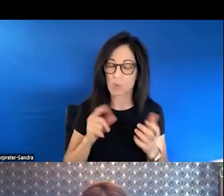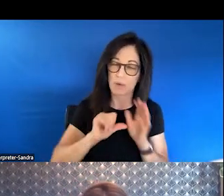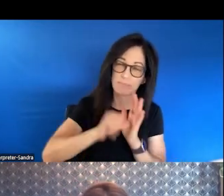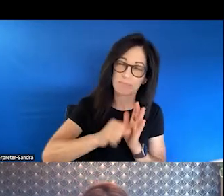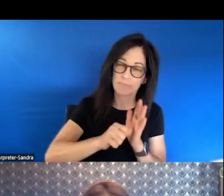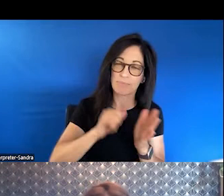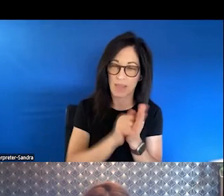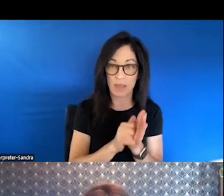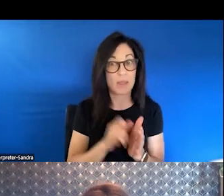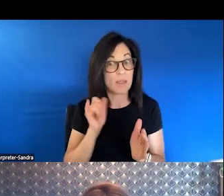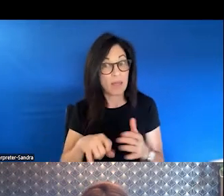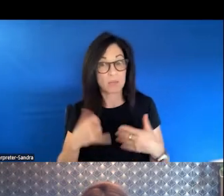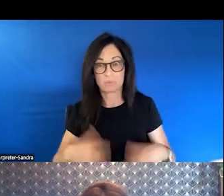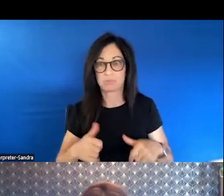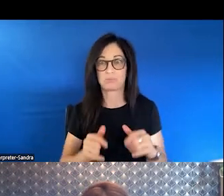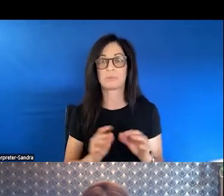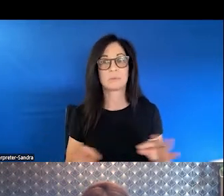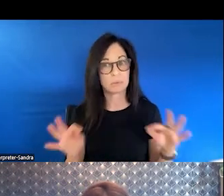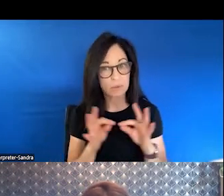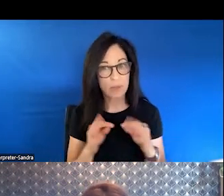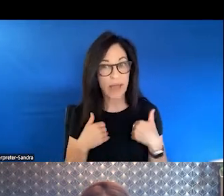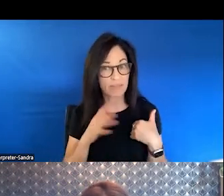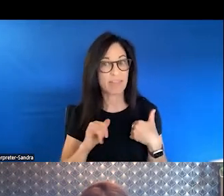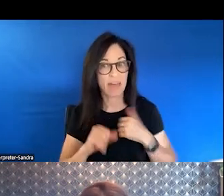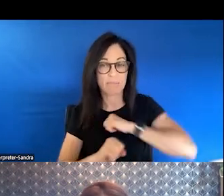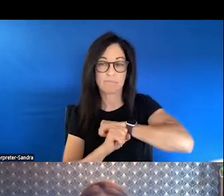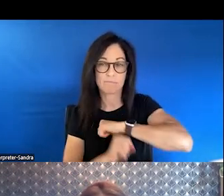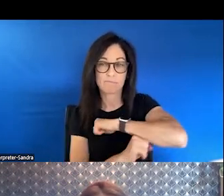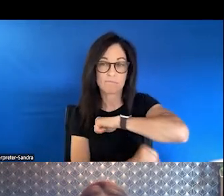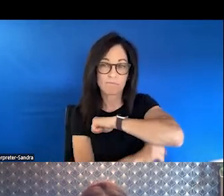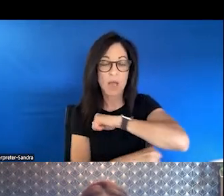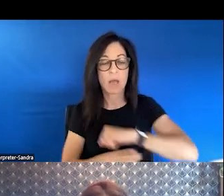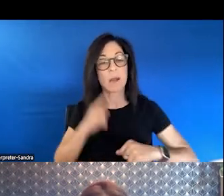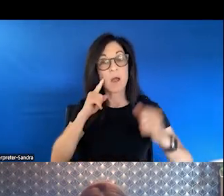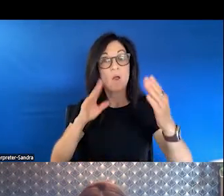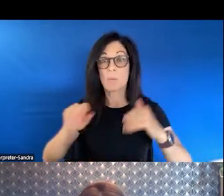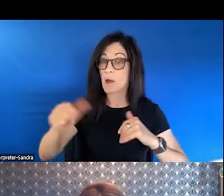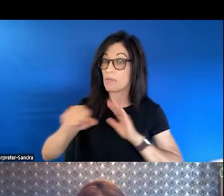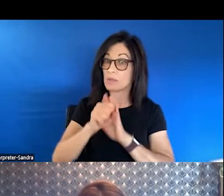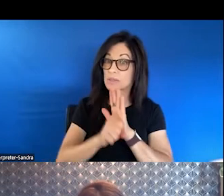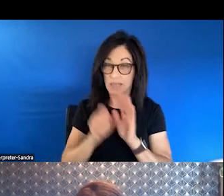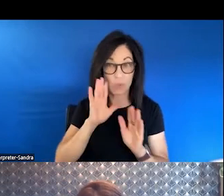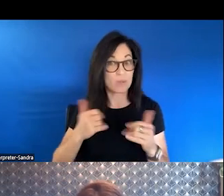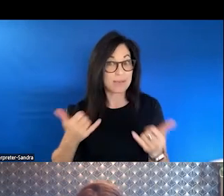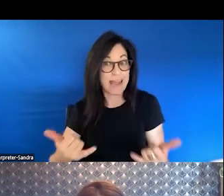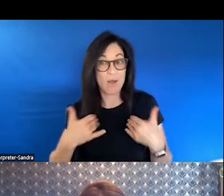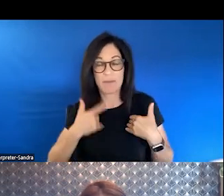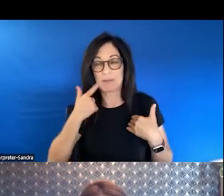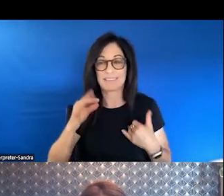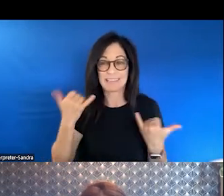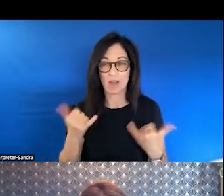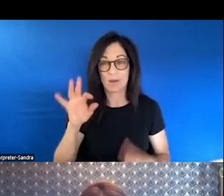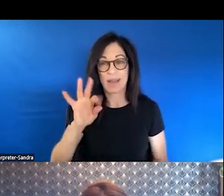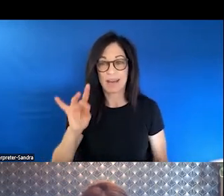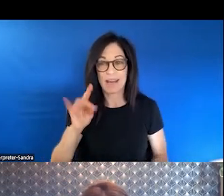was absolutely essential, is having that foundation. And I hope that other states will now have that with the expansion of 988 and